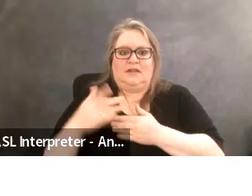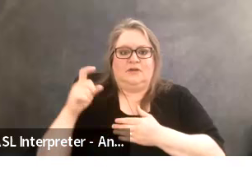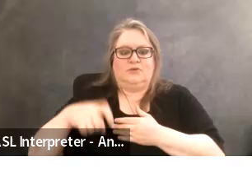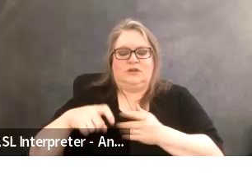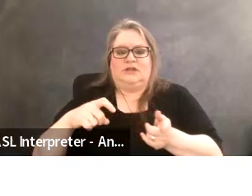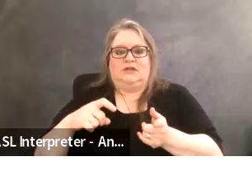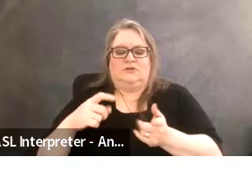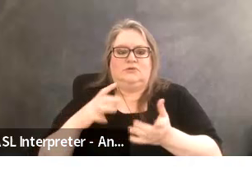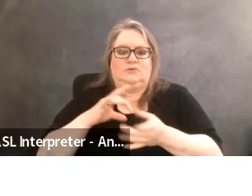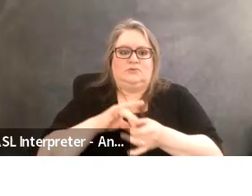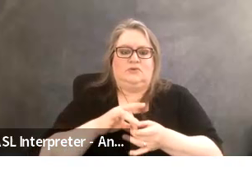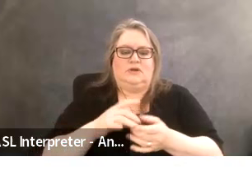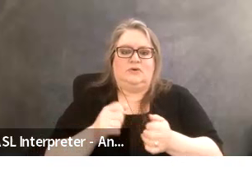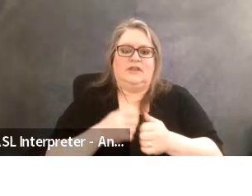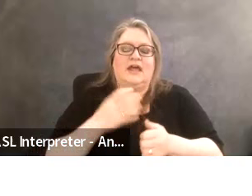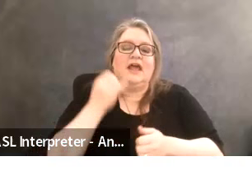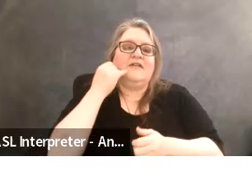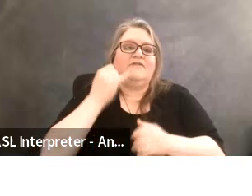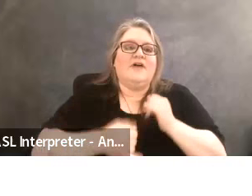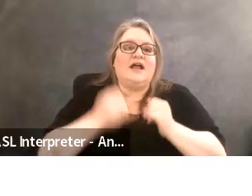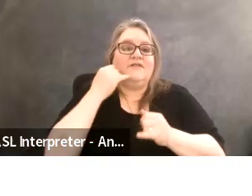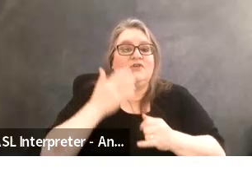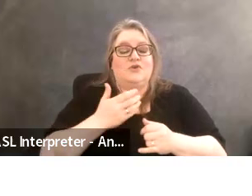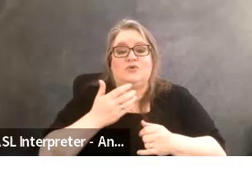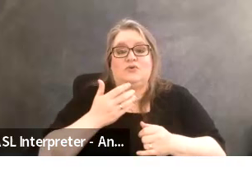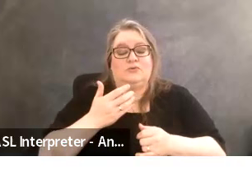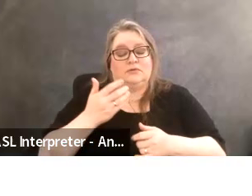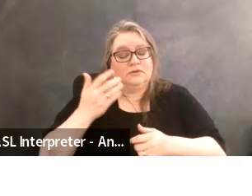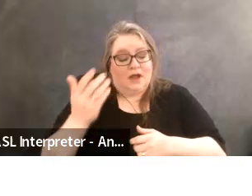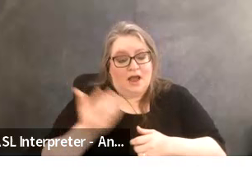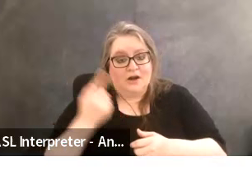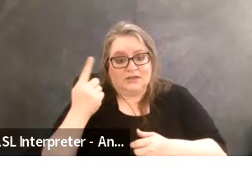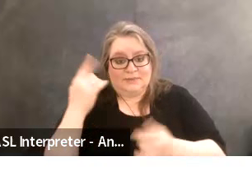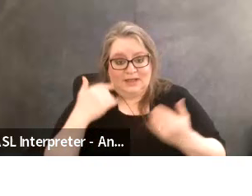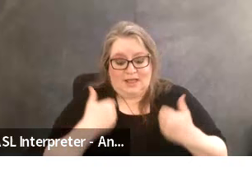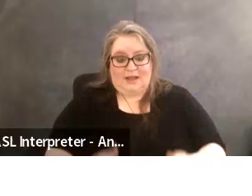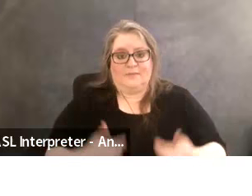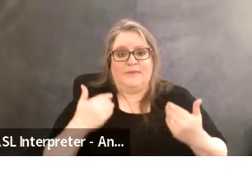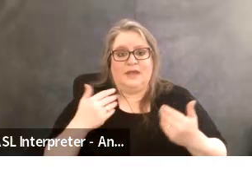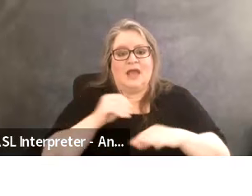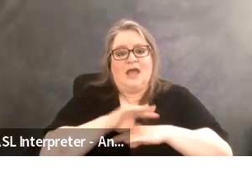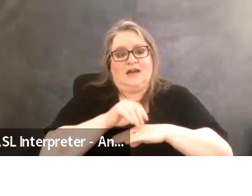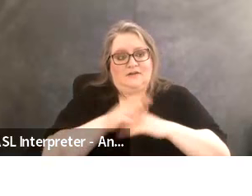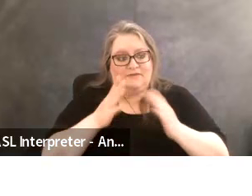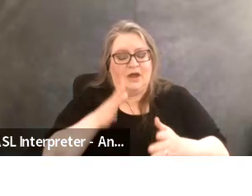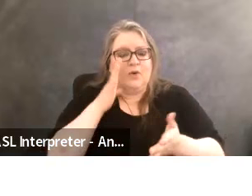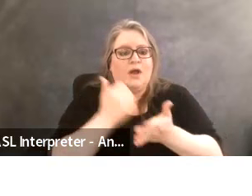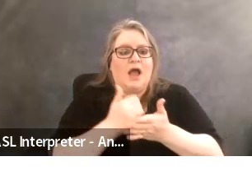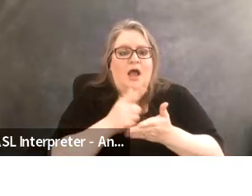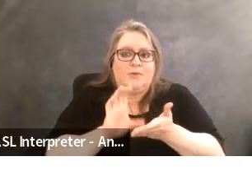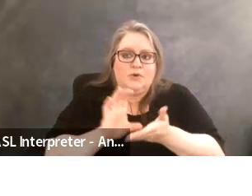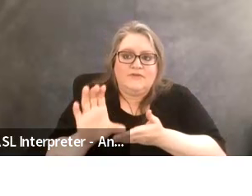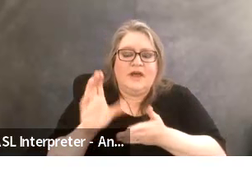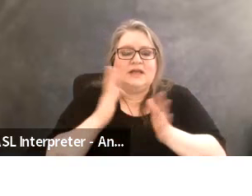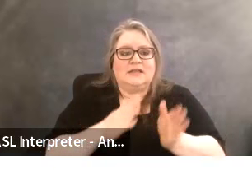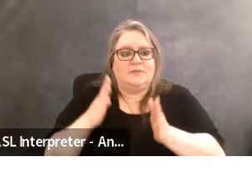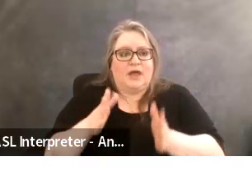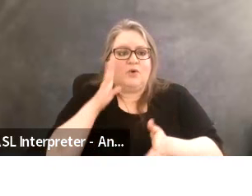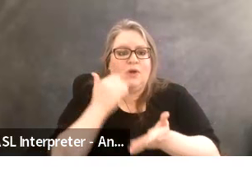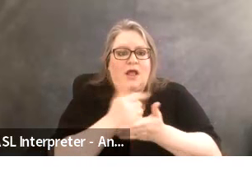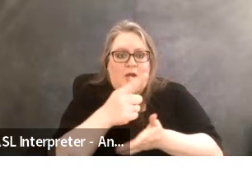And finally, if you hire someone like me, and I recommend it, an advisor will help you invest, a planner will help you plan, but